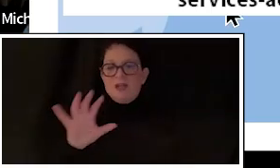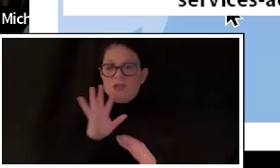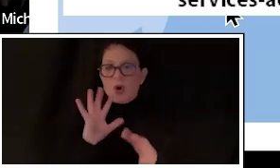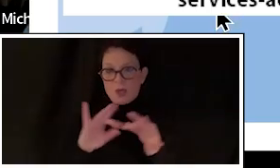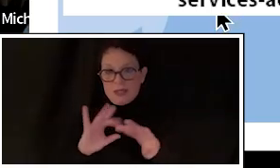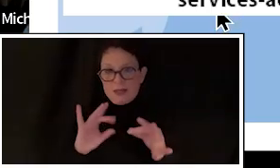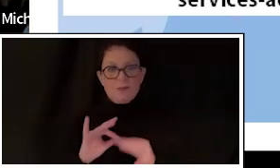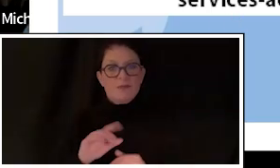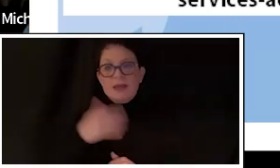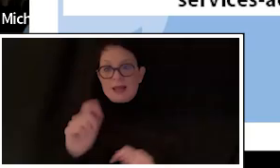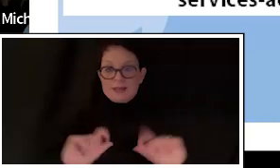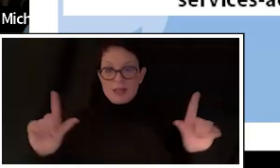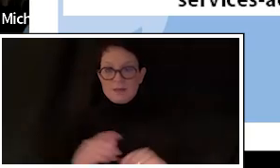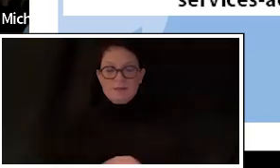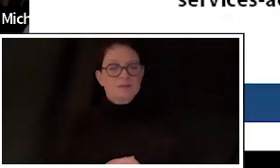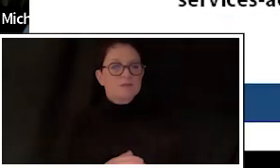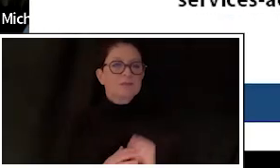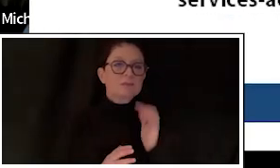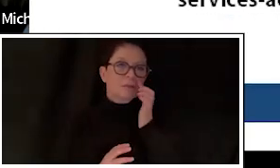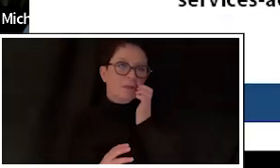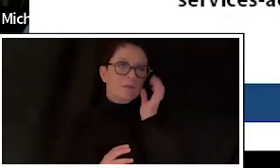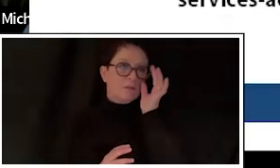slide, please.